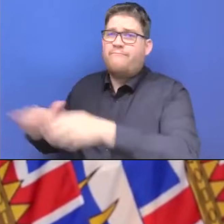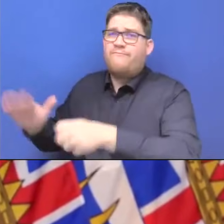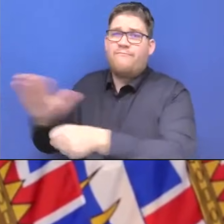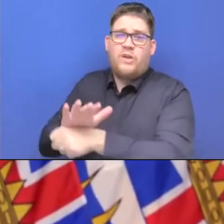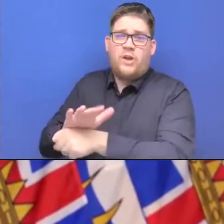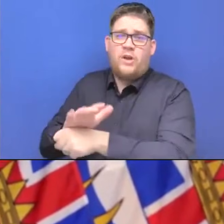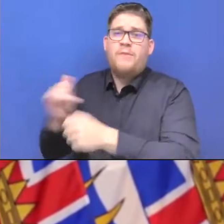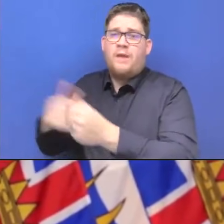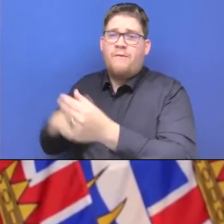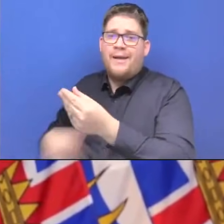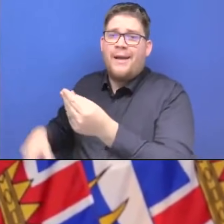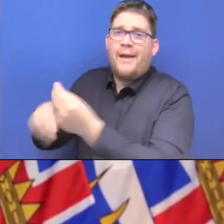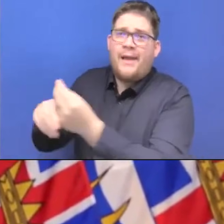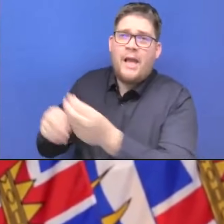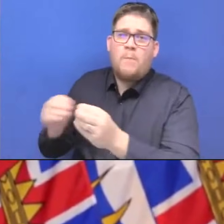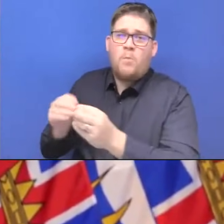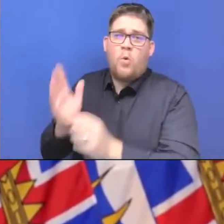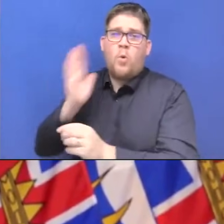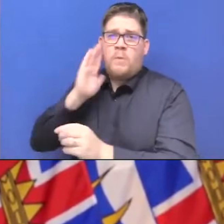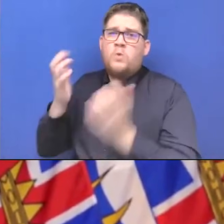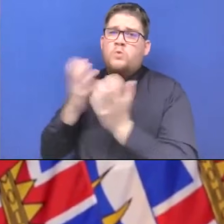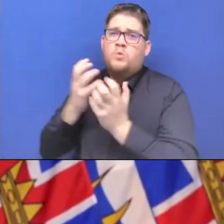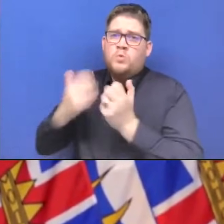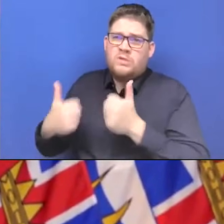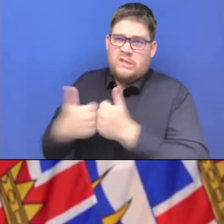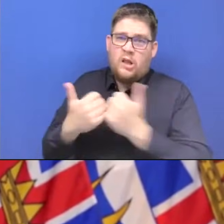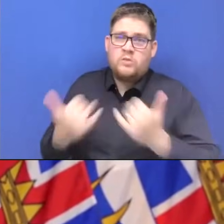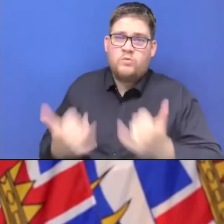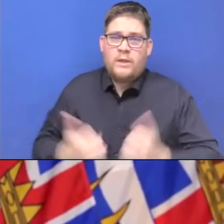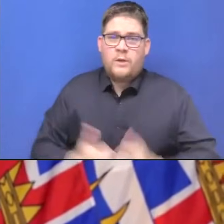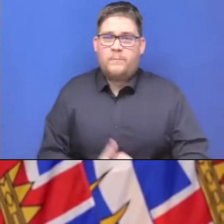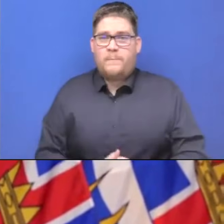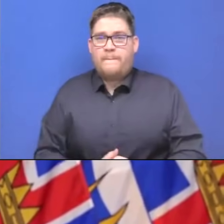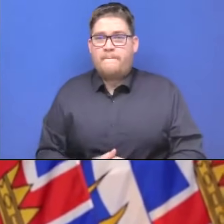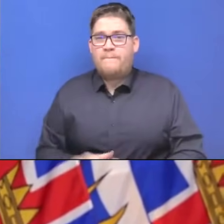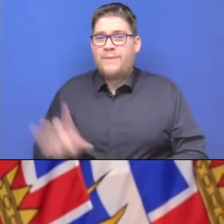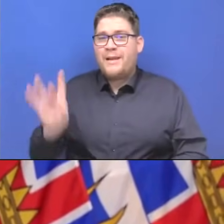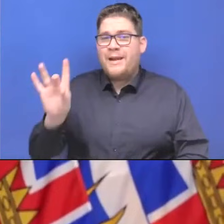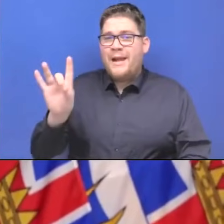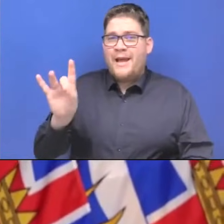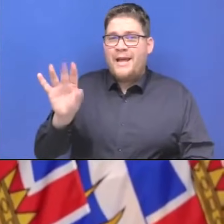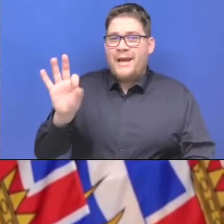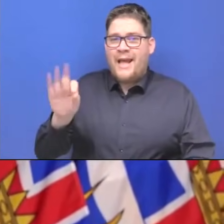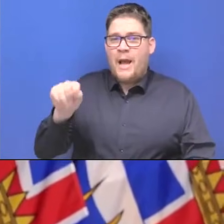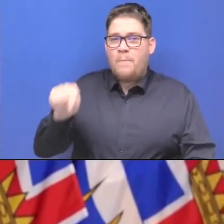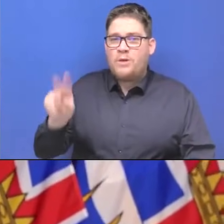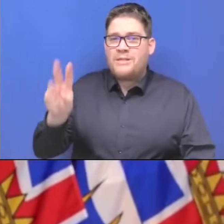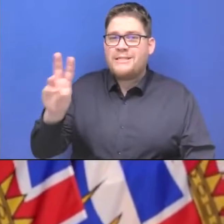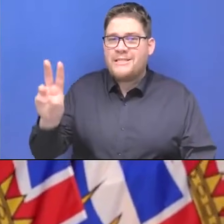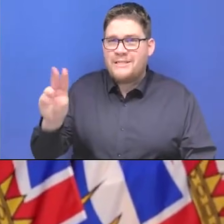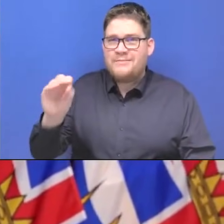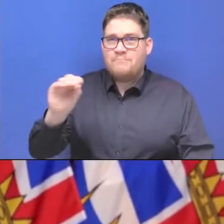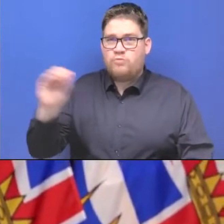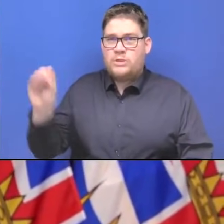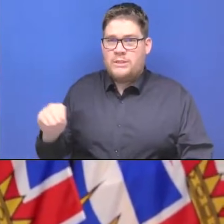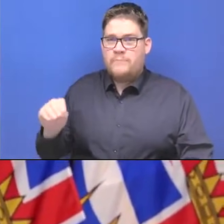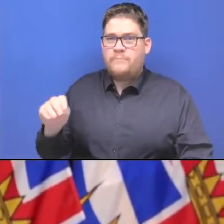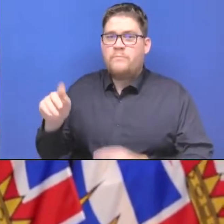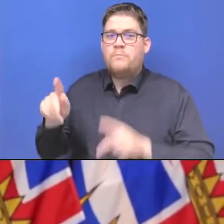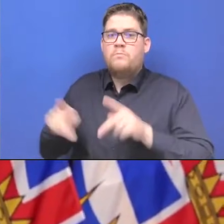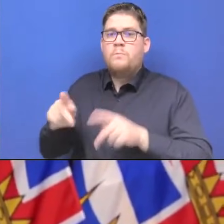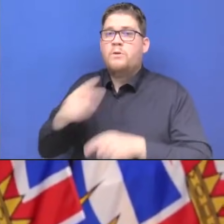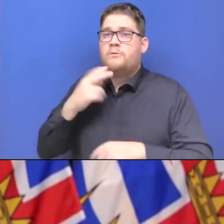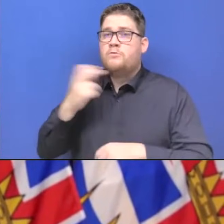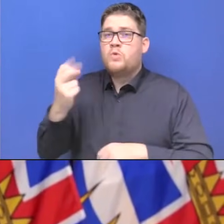want to point out, as you know, 89.6% of people over 12 who are eligible for a